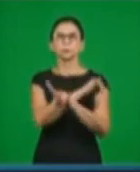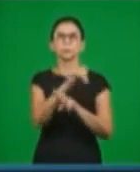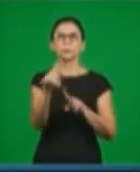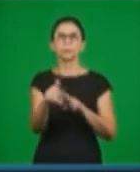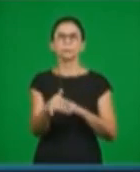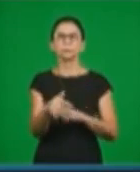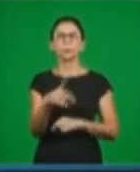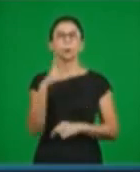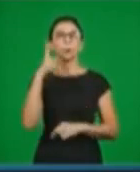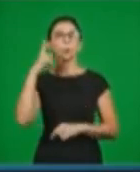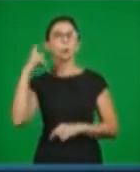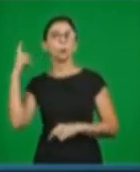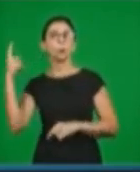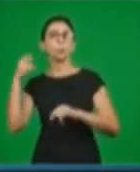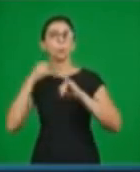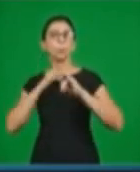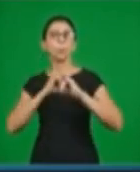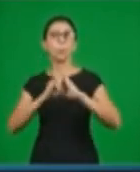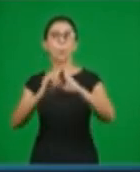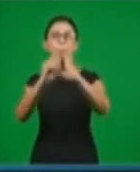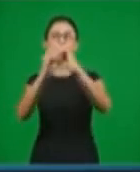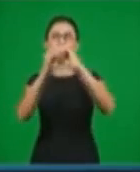If you know, you can answer.